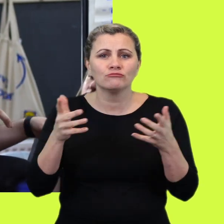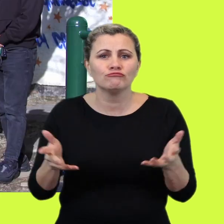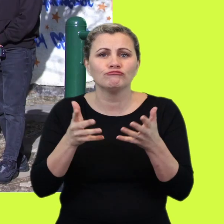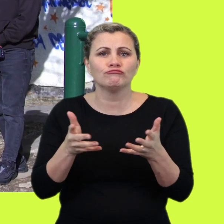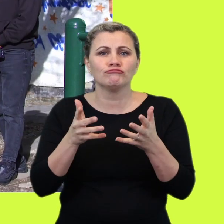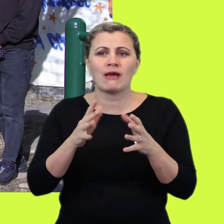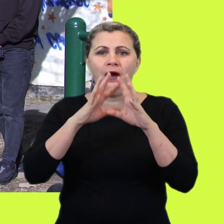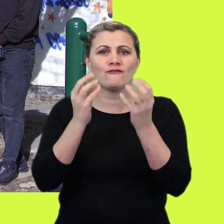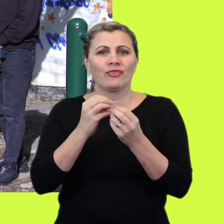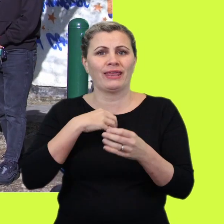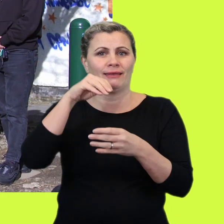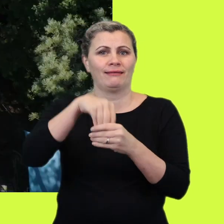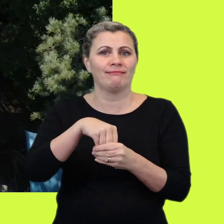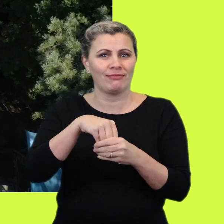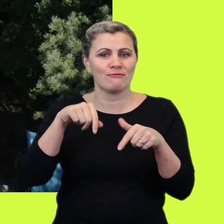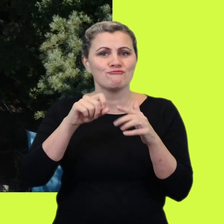neud.